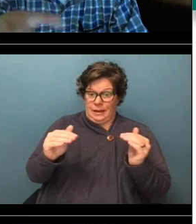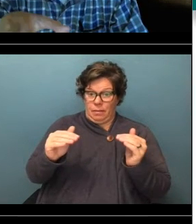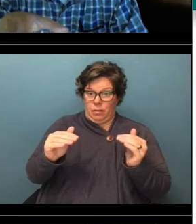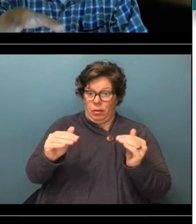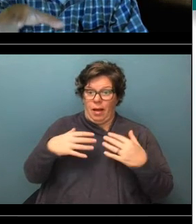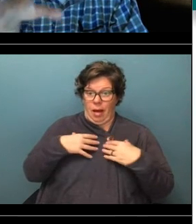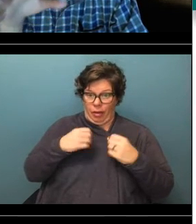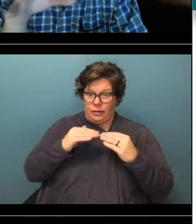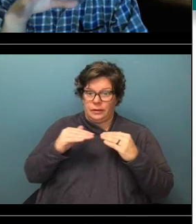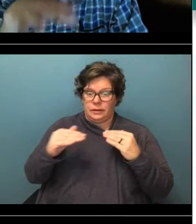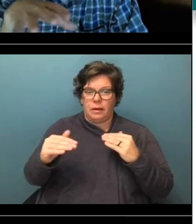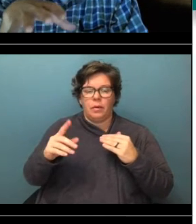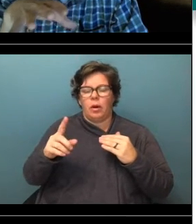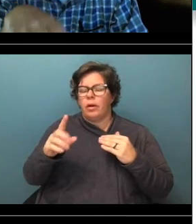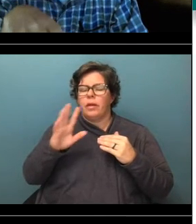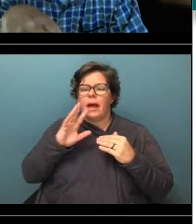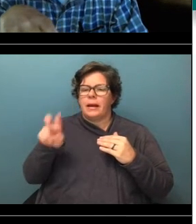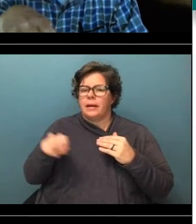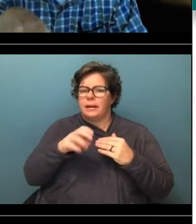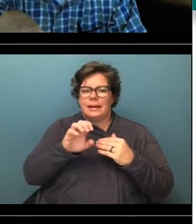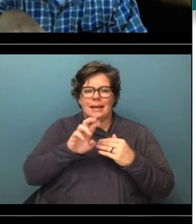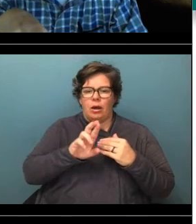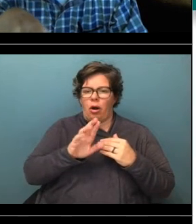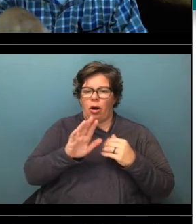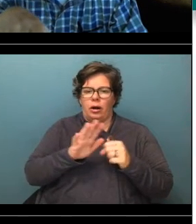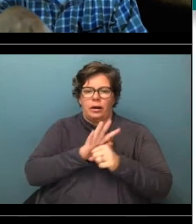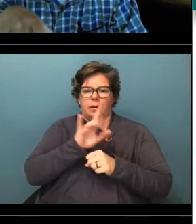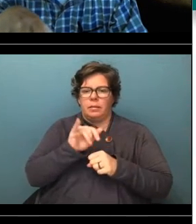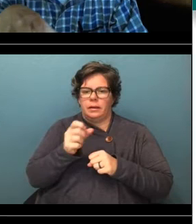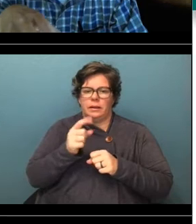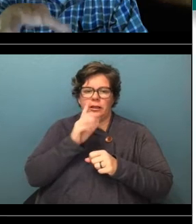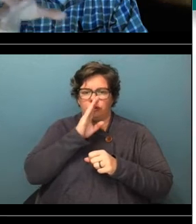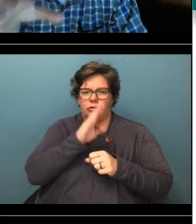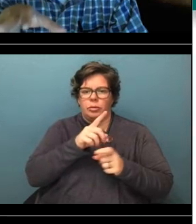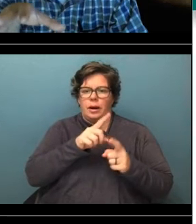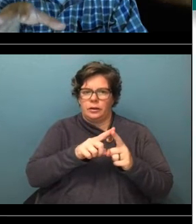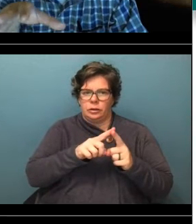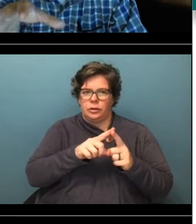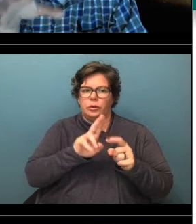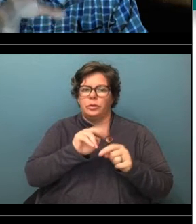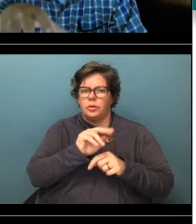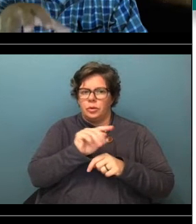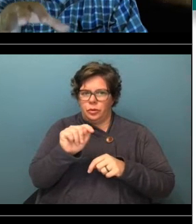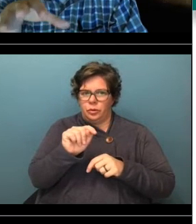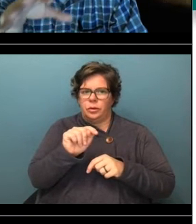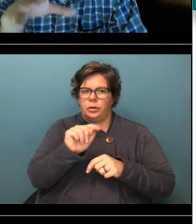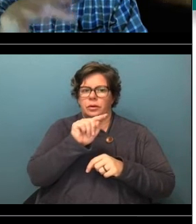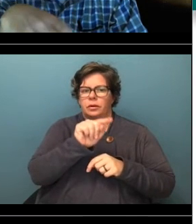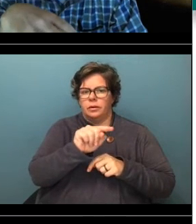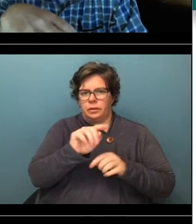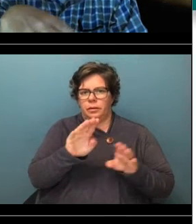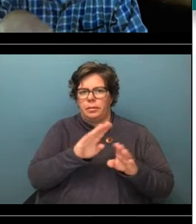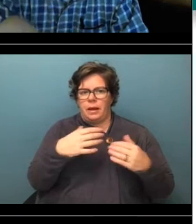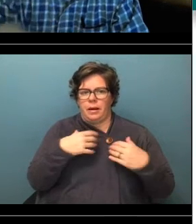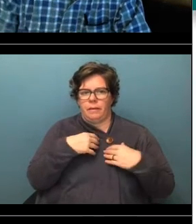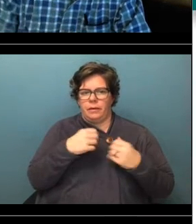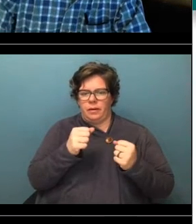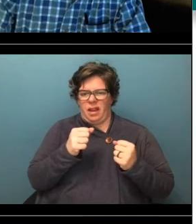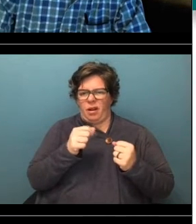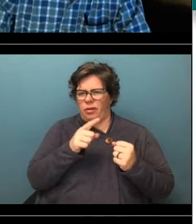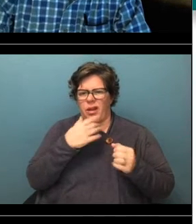able to bypass the emergency room altogether, thus transporting the individual in question directly to the behavioral health unit.